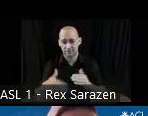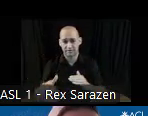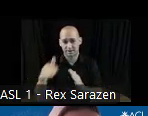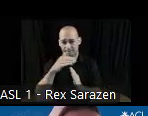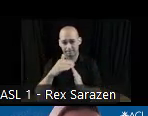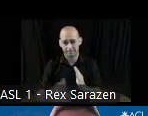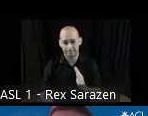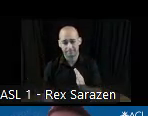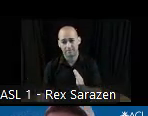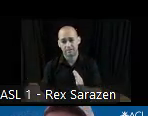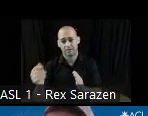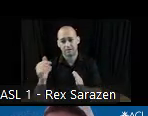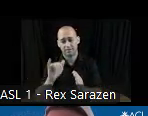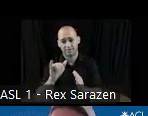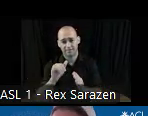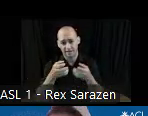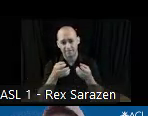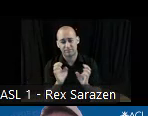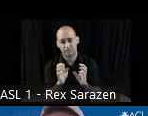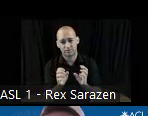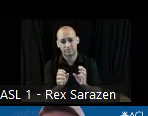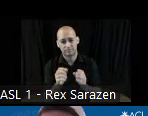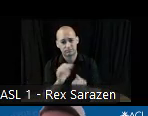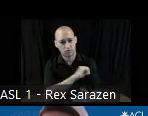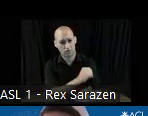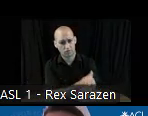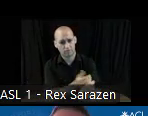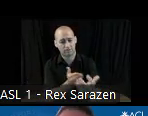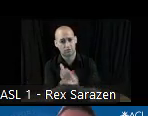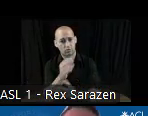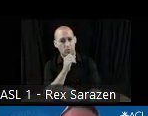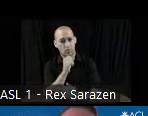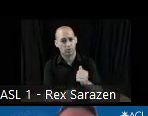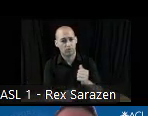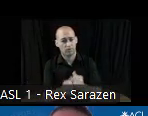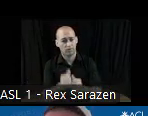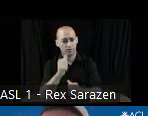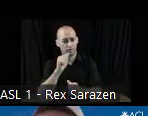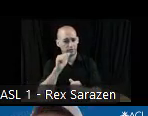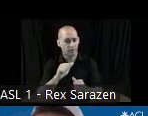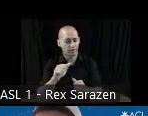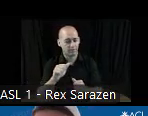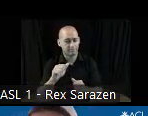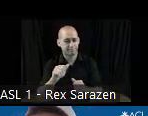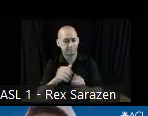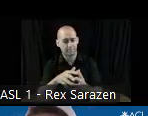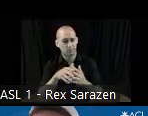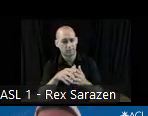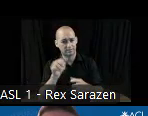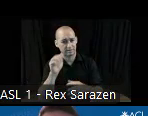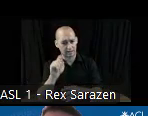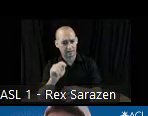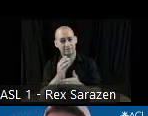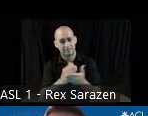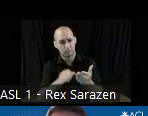that this effort was authorized through the Older Americans Act And as part of the Older Americans Act,